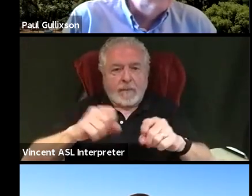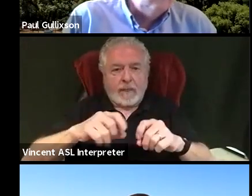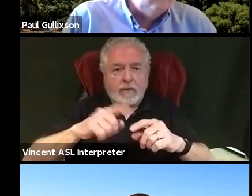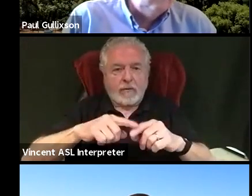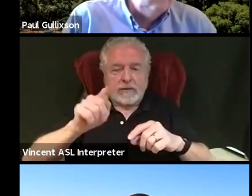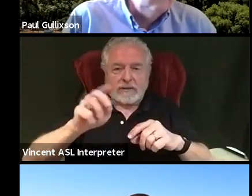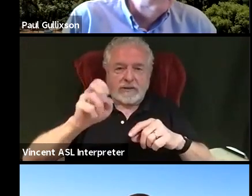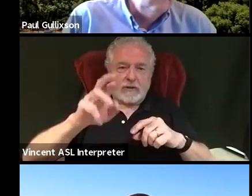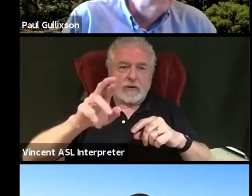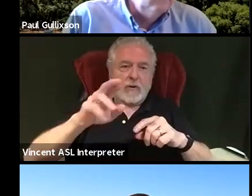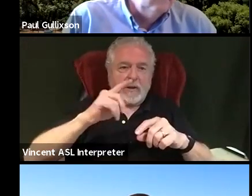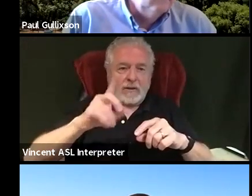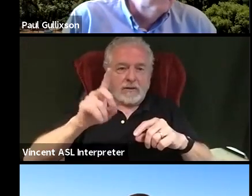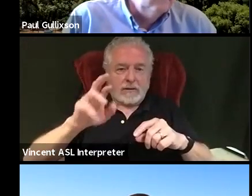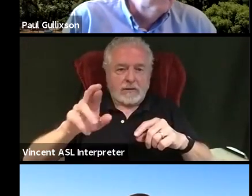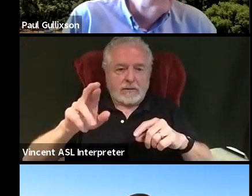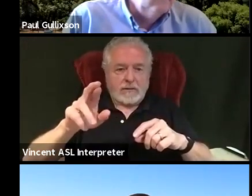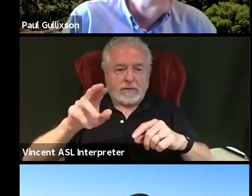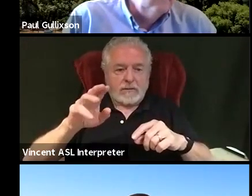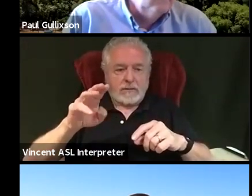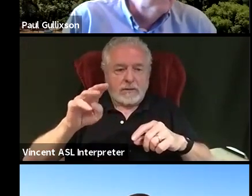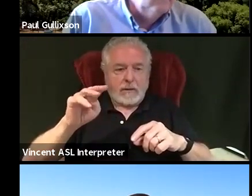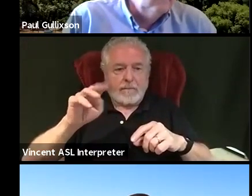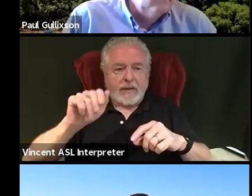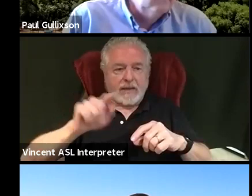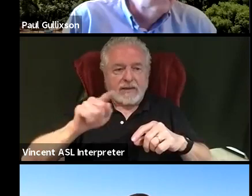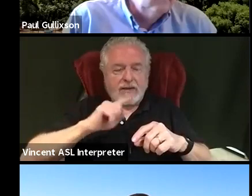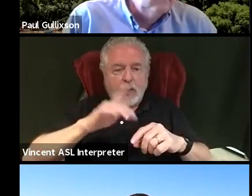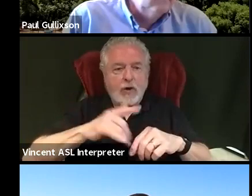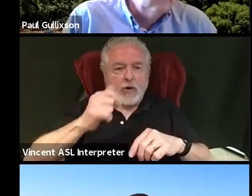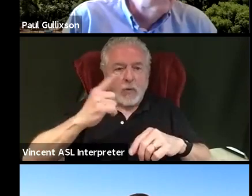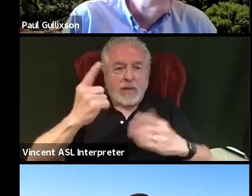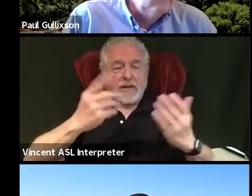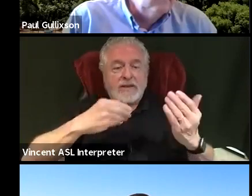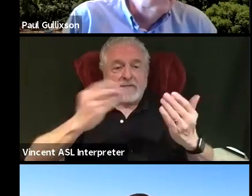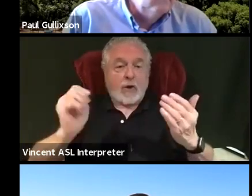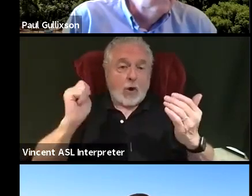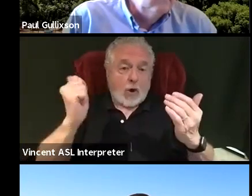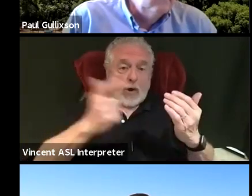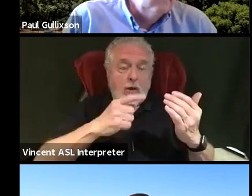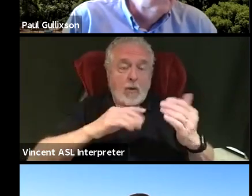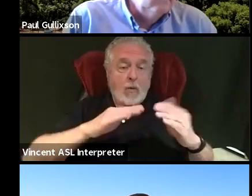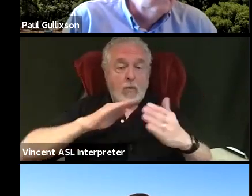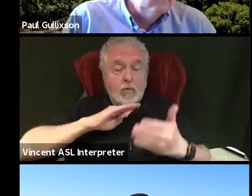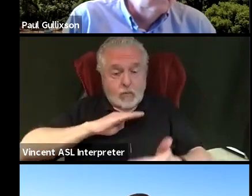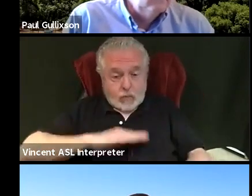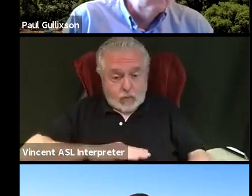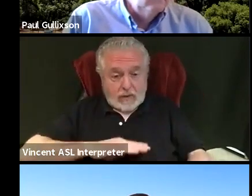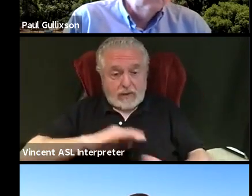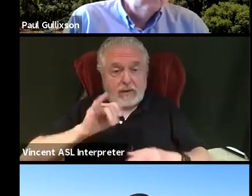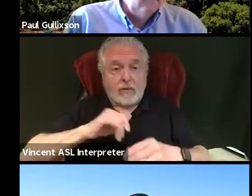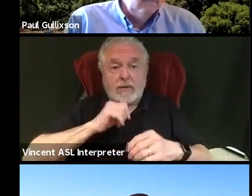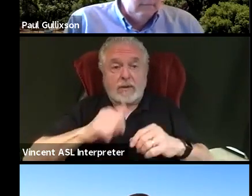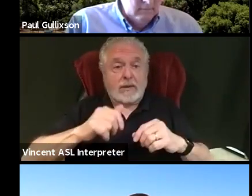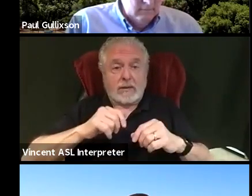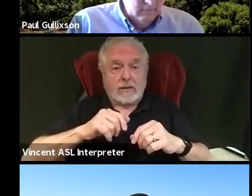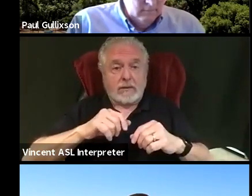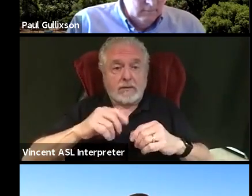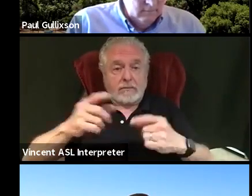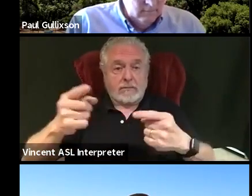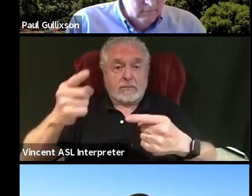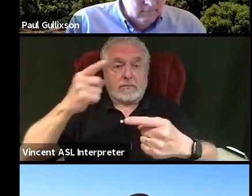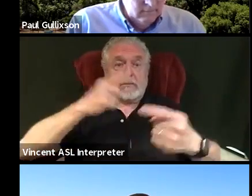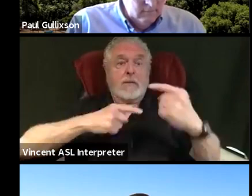tiers. I think as Dr. May said earlier, the one thing that gives all of us relief, I think, is the fact that we've not slid back